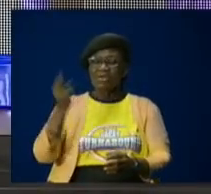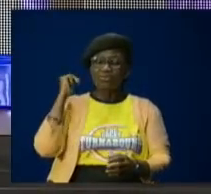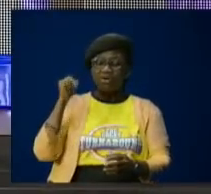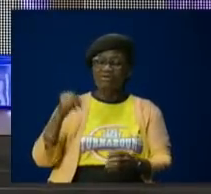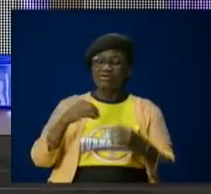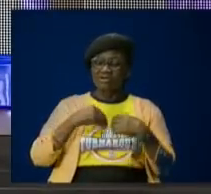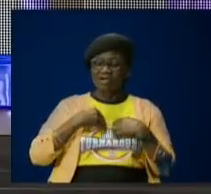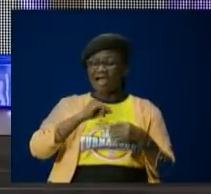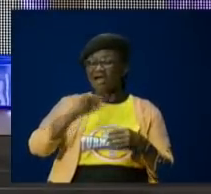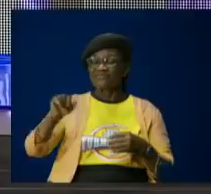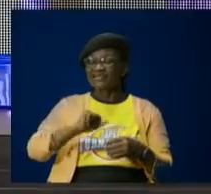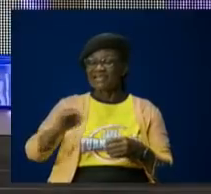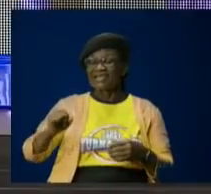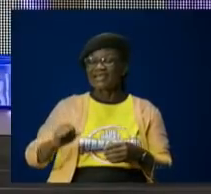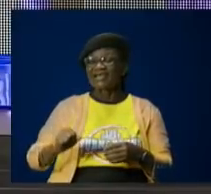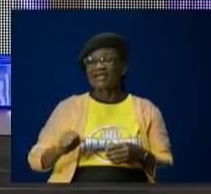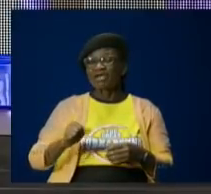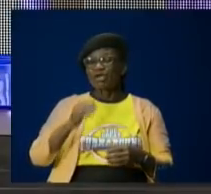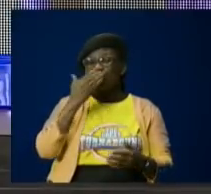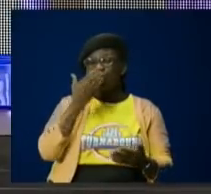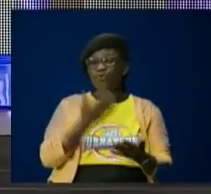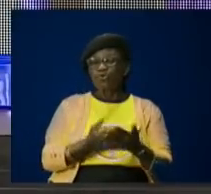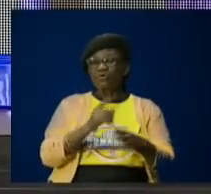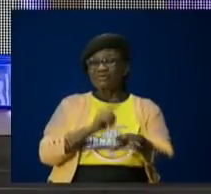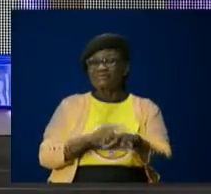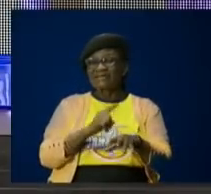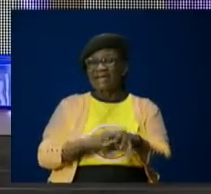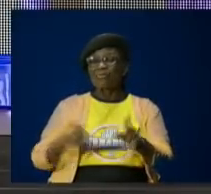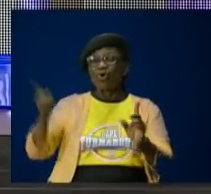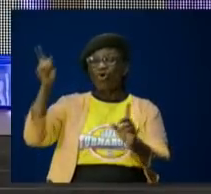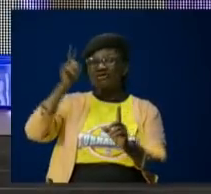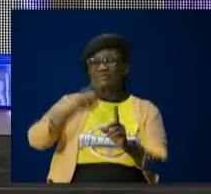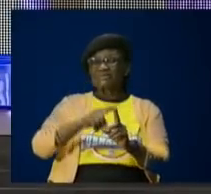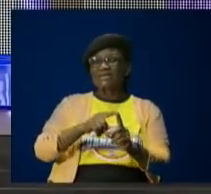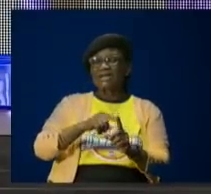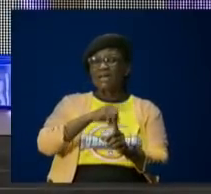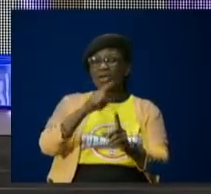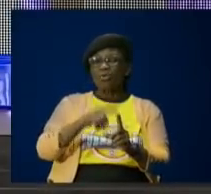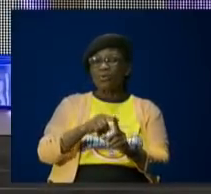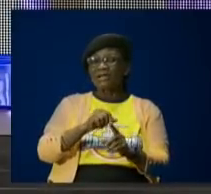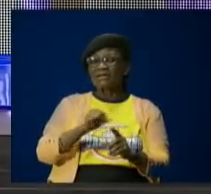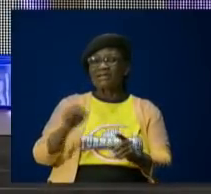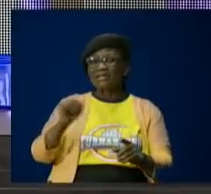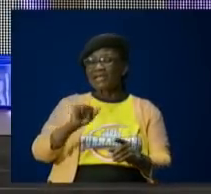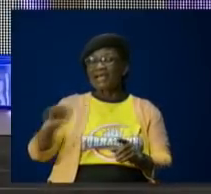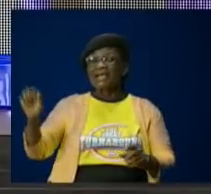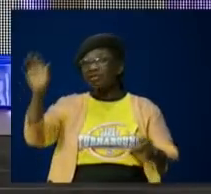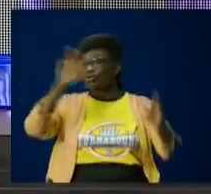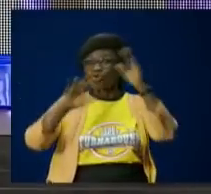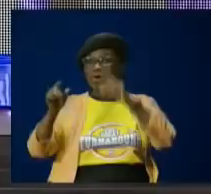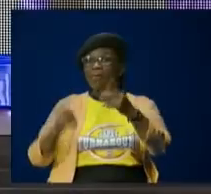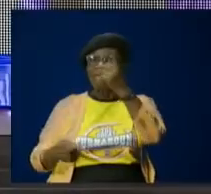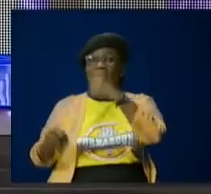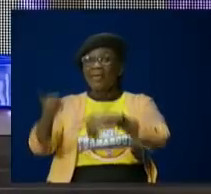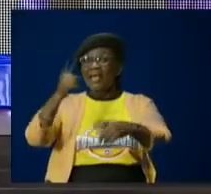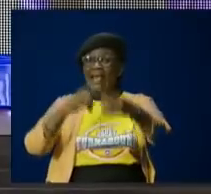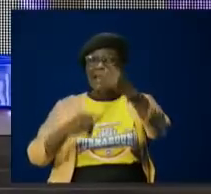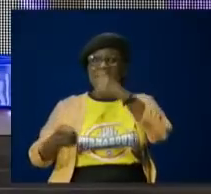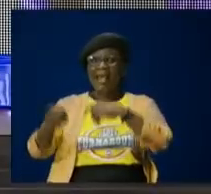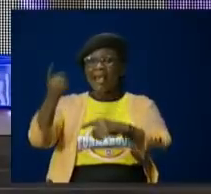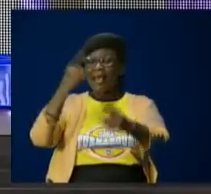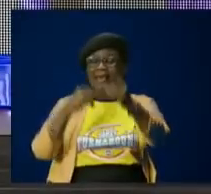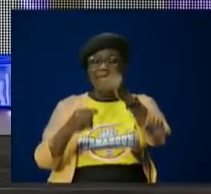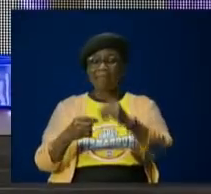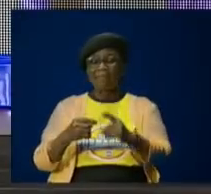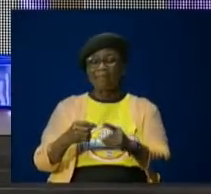until all of a sudden the storm came. And it was a very violent storm.